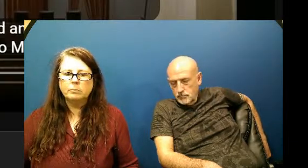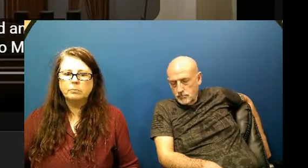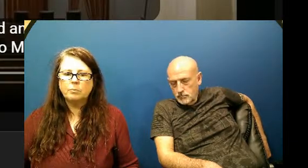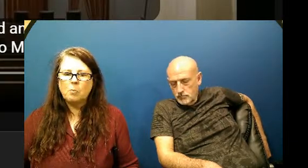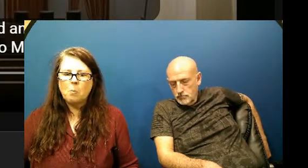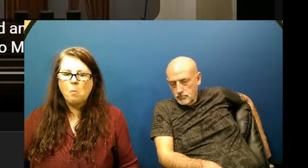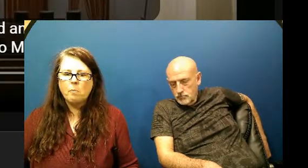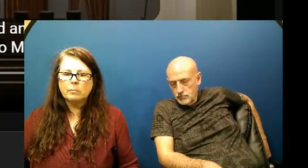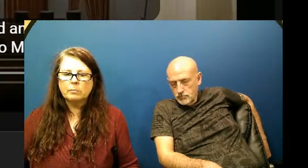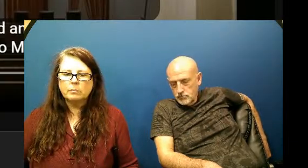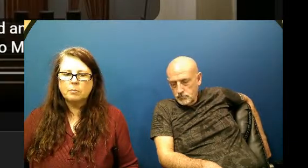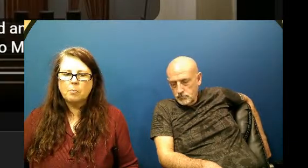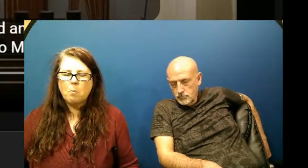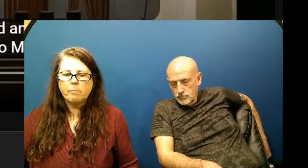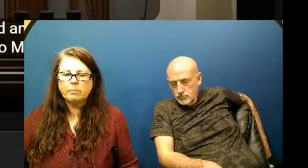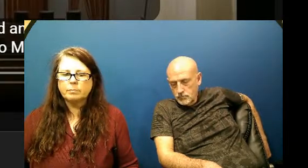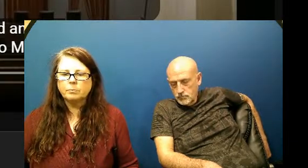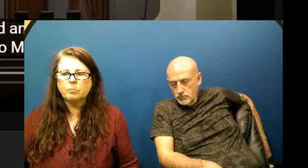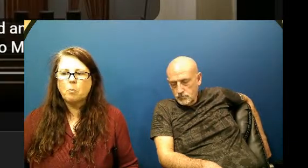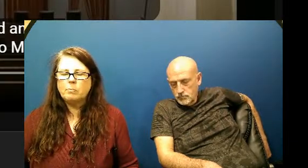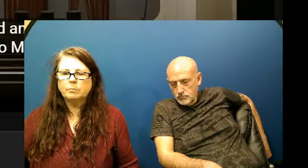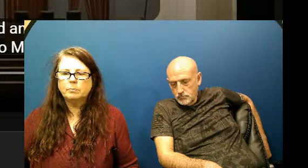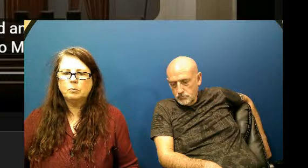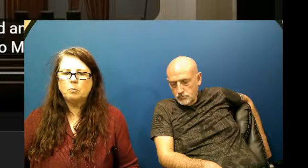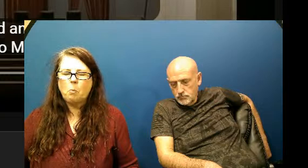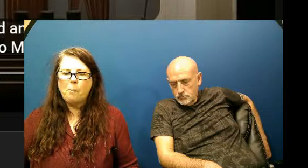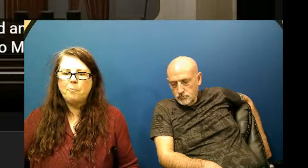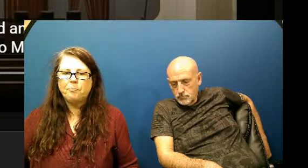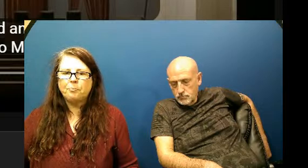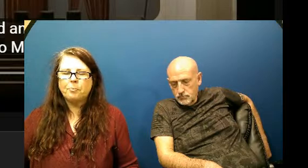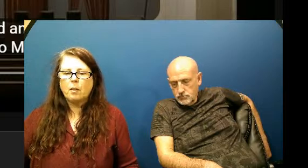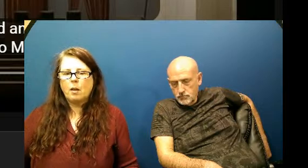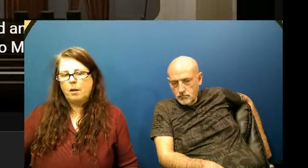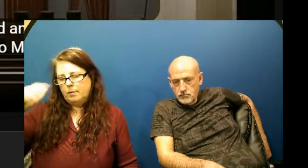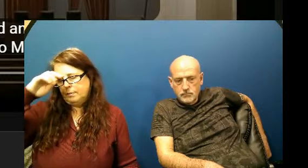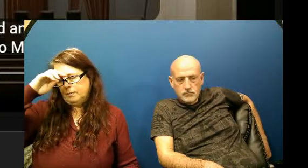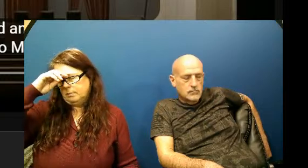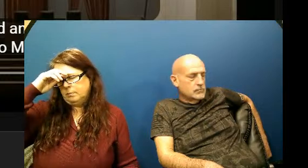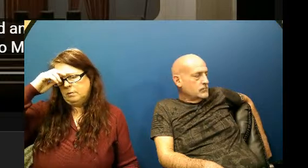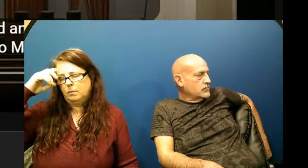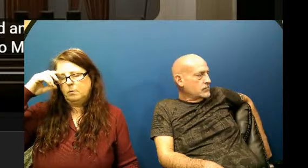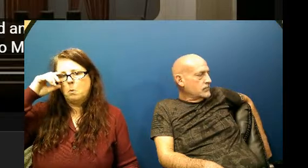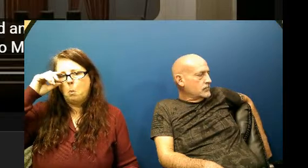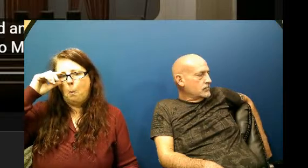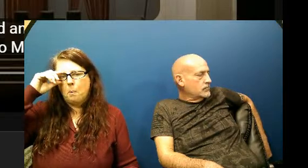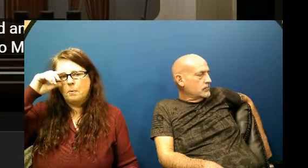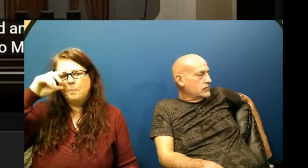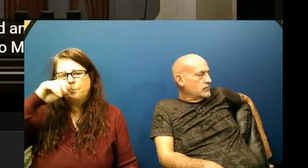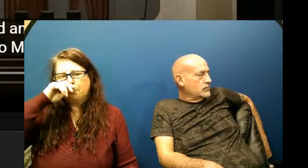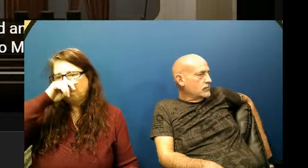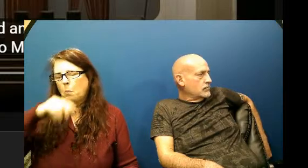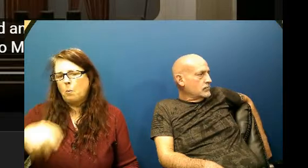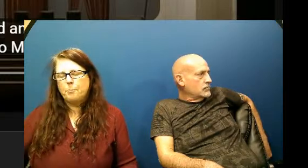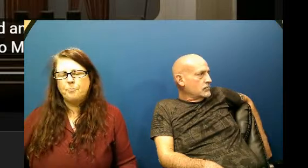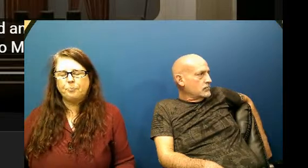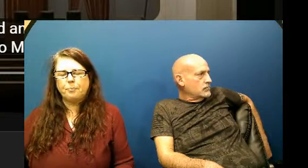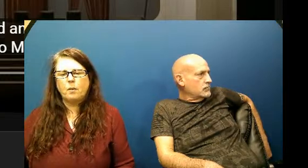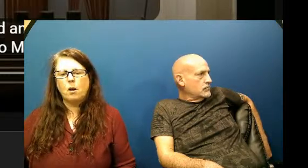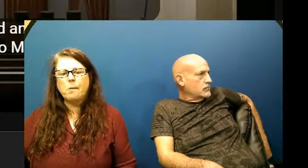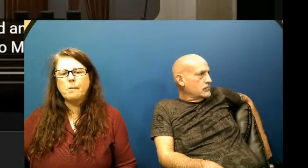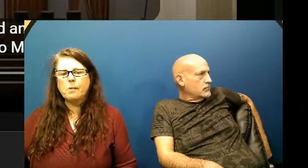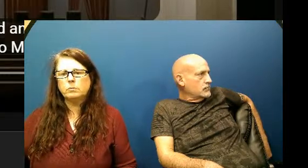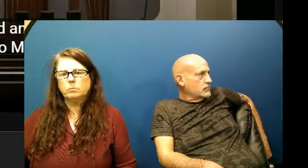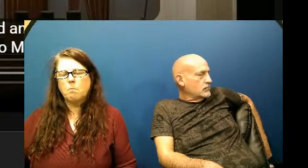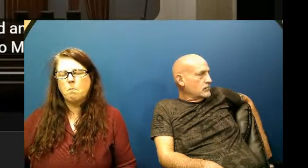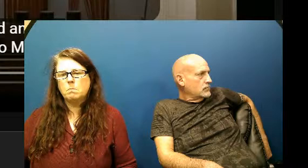of editors. Imagine the floors of an office building being filled with a collection of editors. You could imagine a situation where that collection of